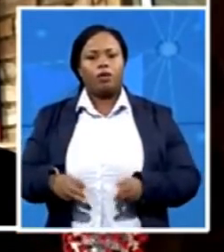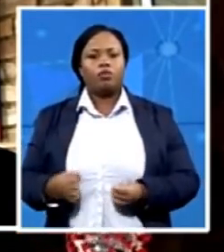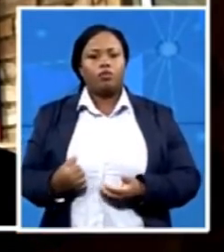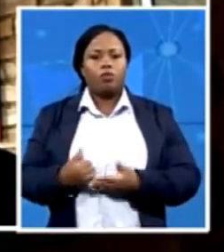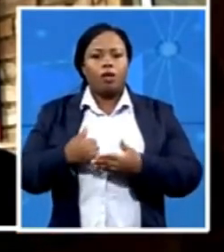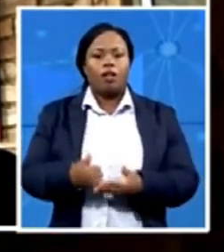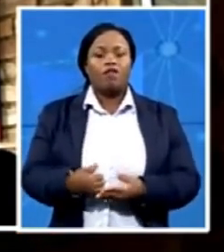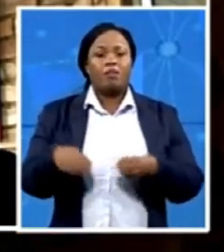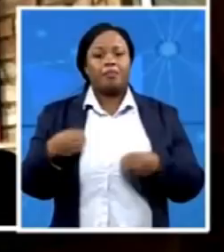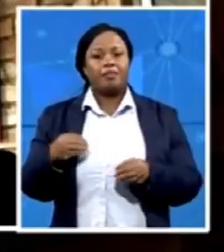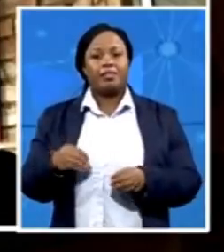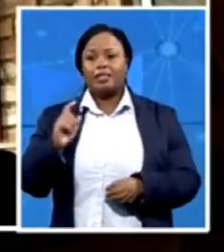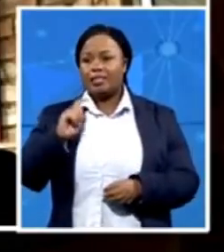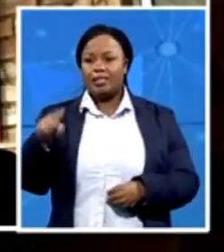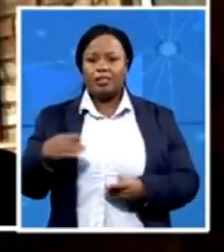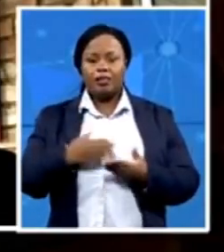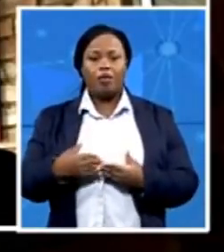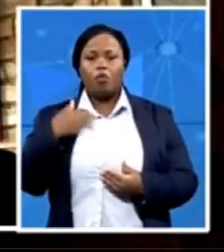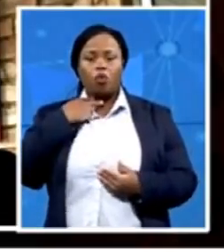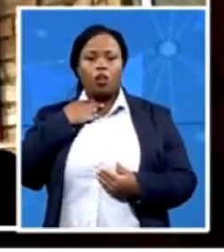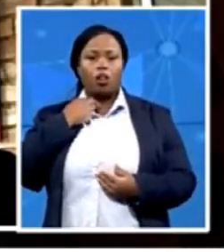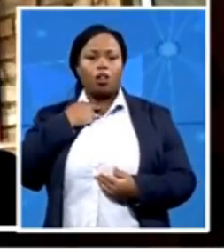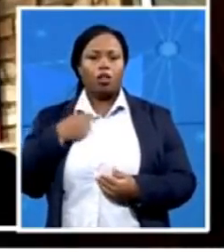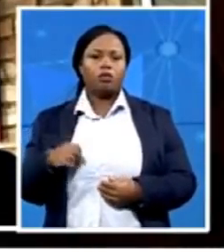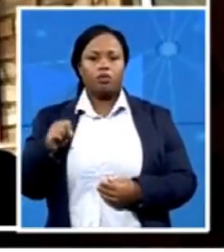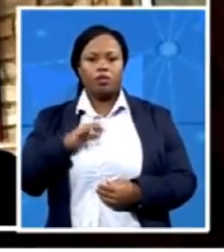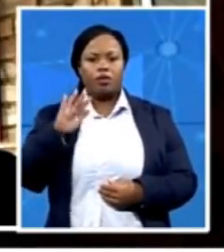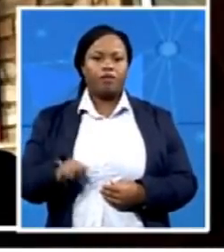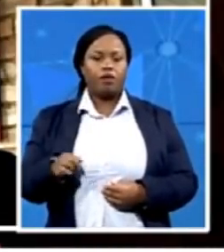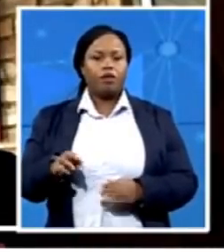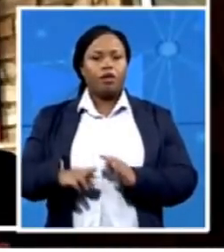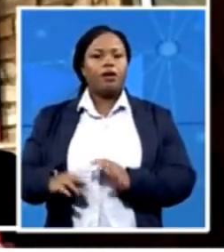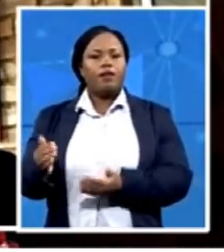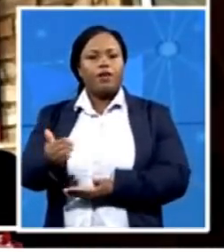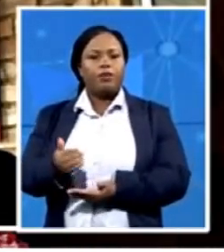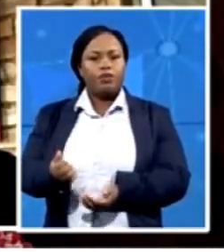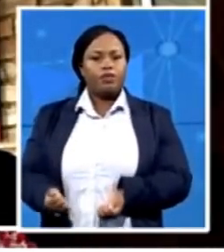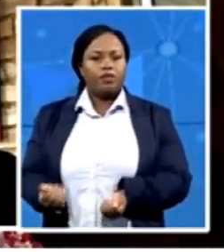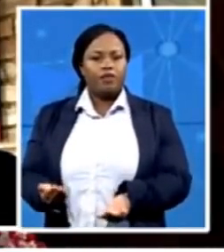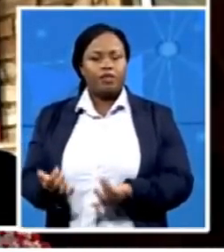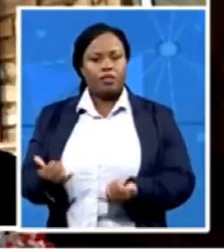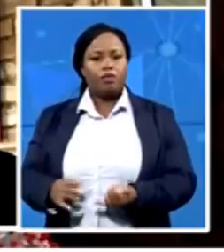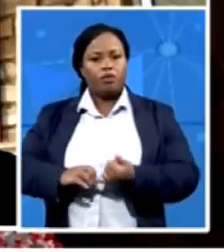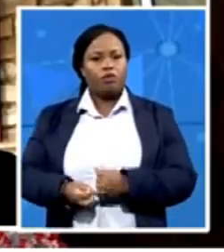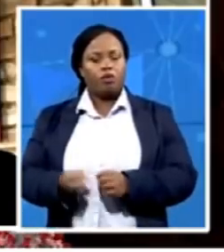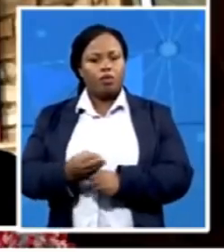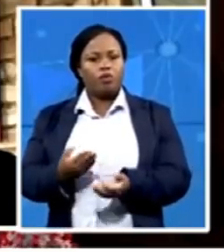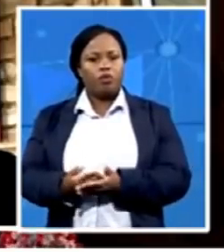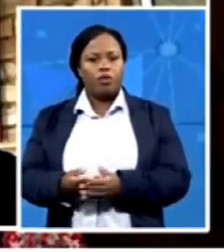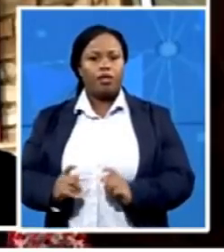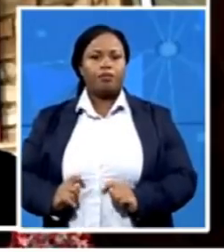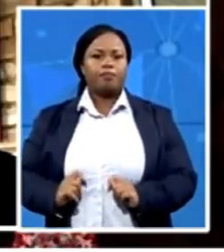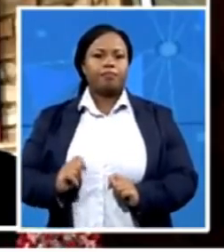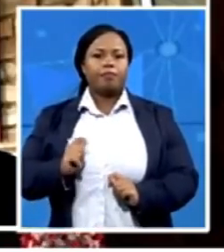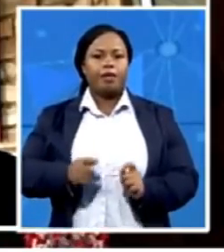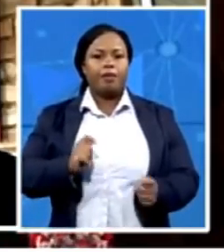struggling. And he mentioned that the South African Revenue Services was working towards accelerating the payment of employment tax